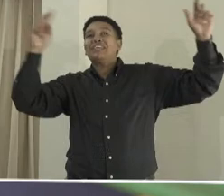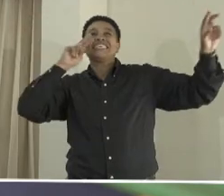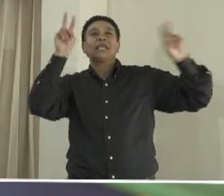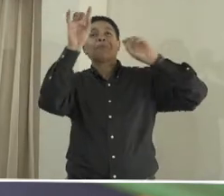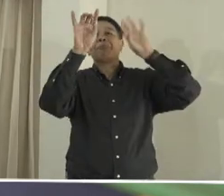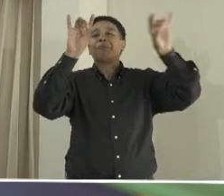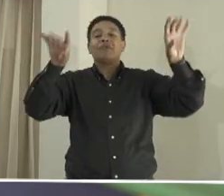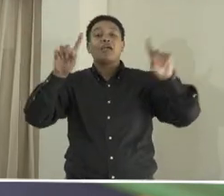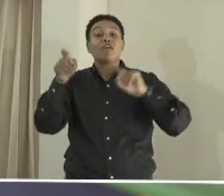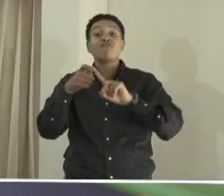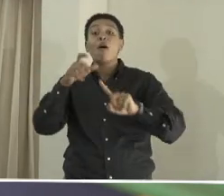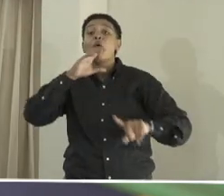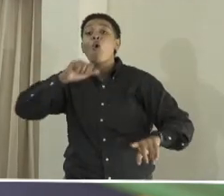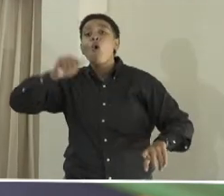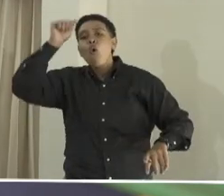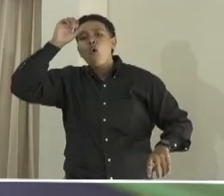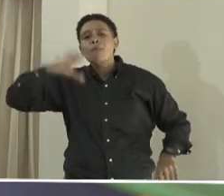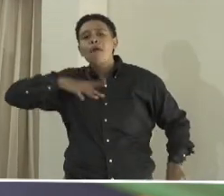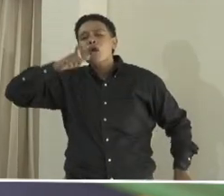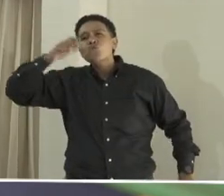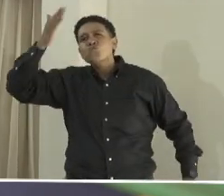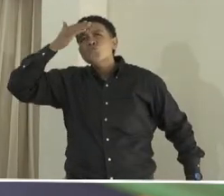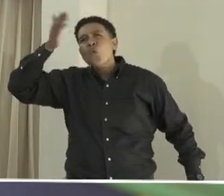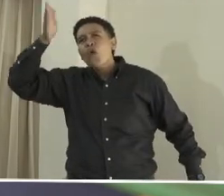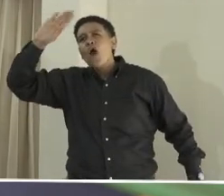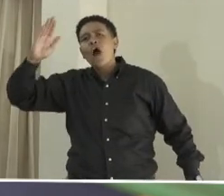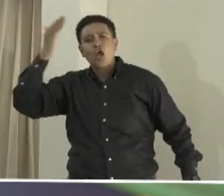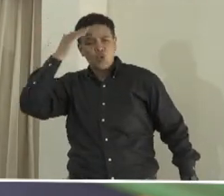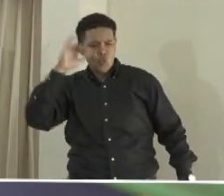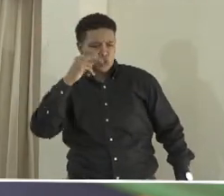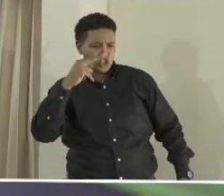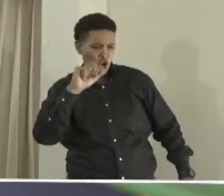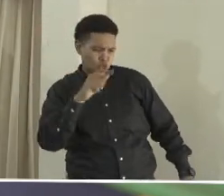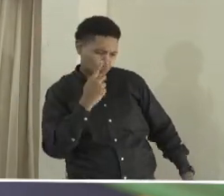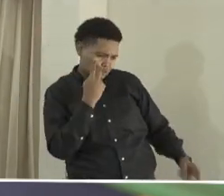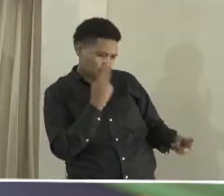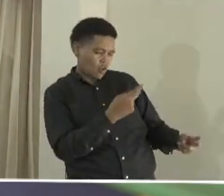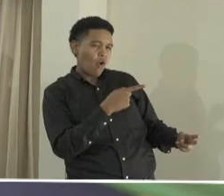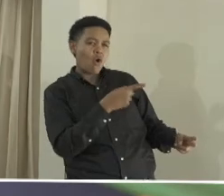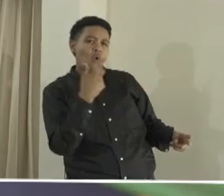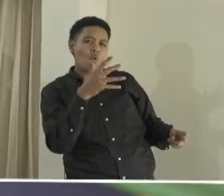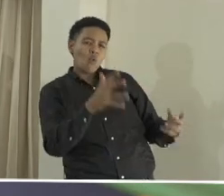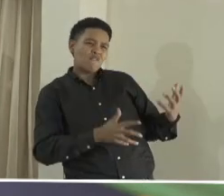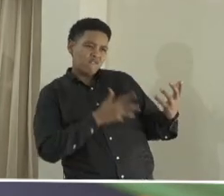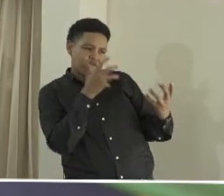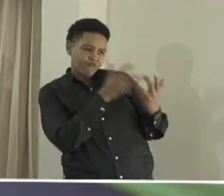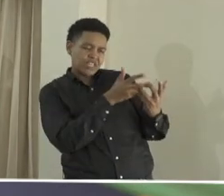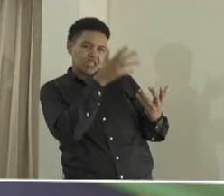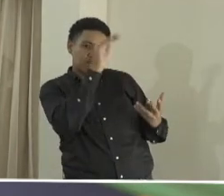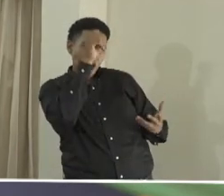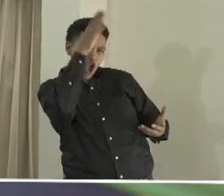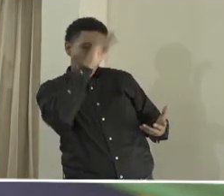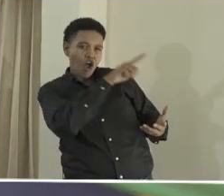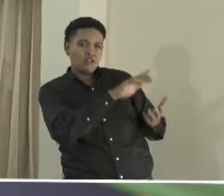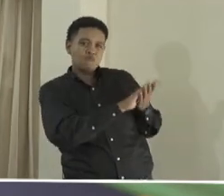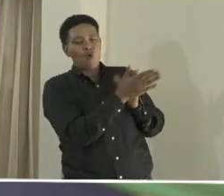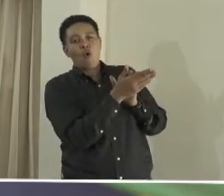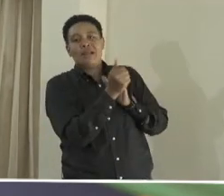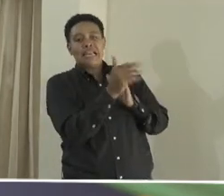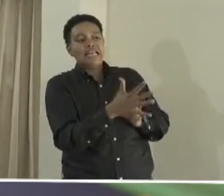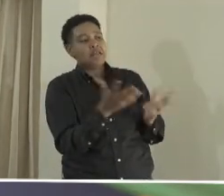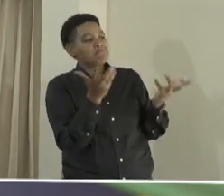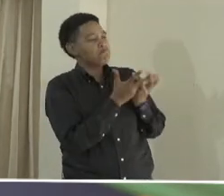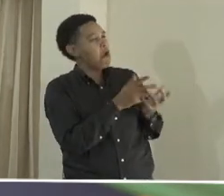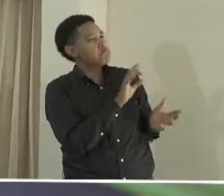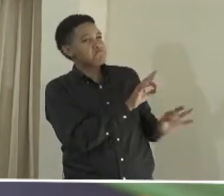an old man who knew God and knew Joshua and saw that he was fitted by God to be a leader. We